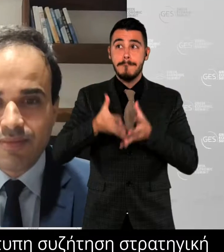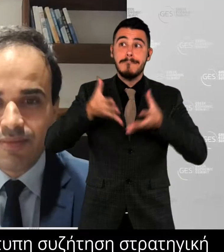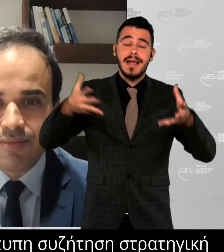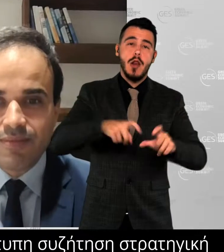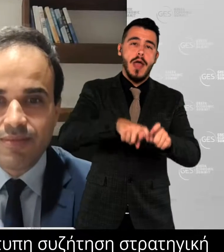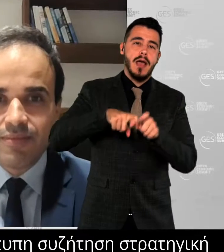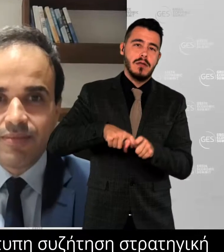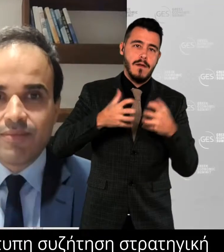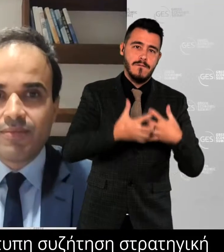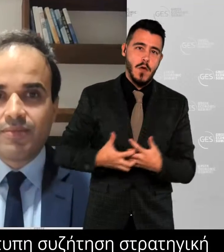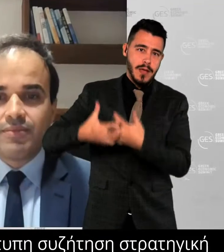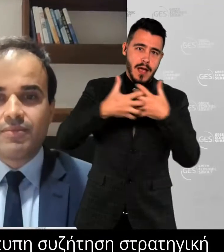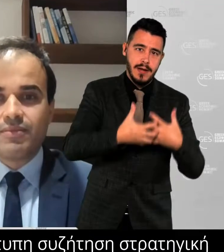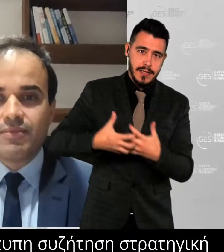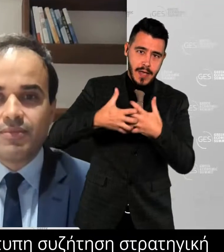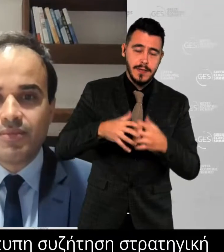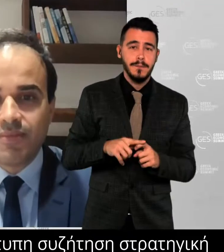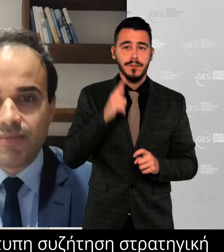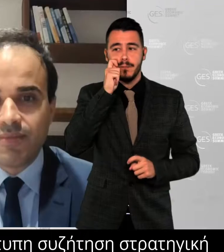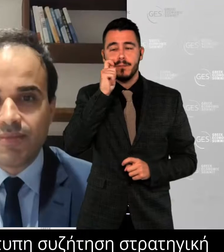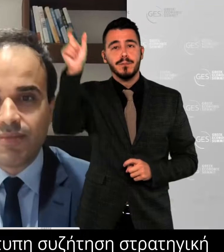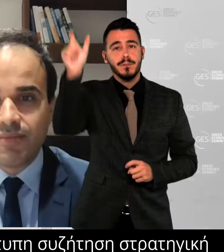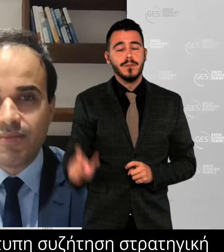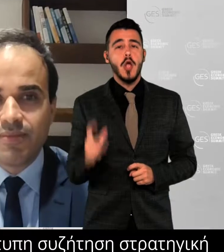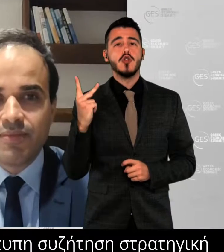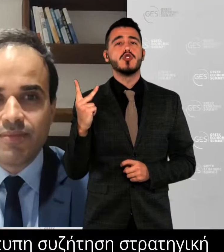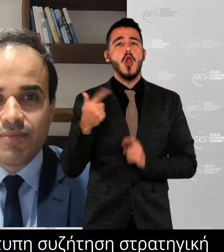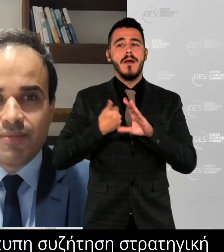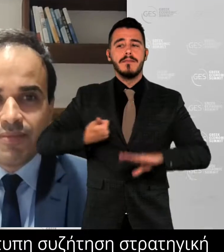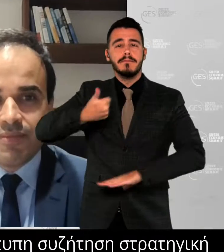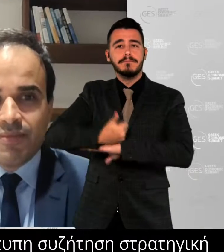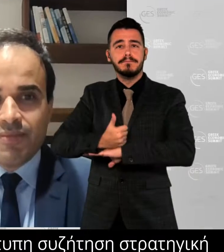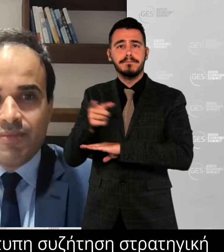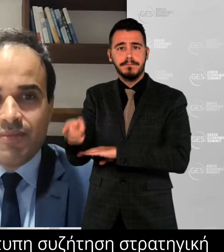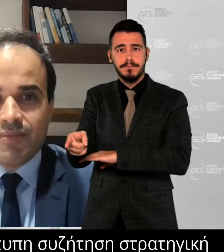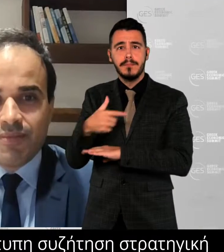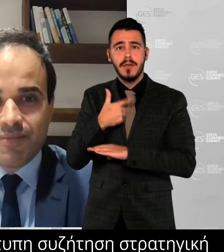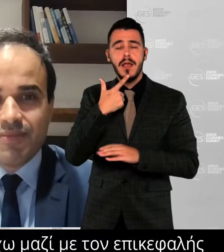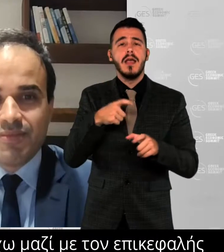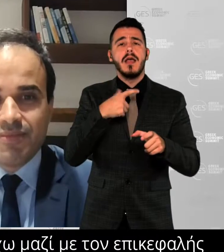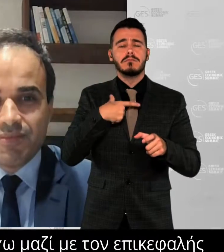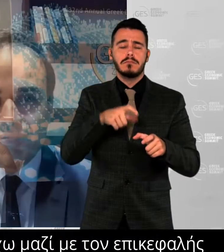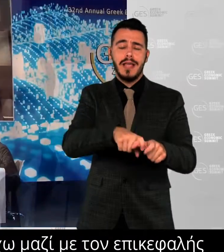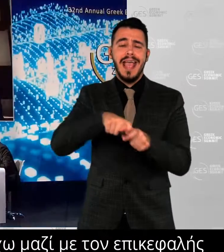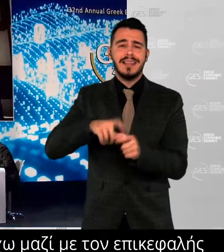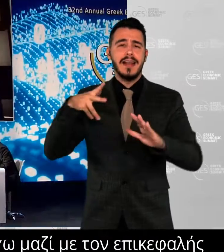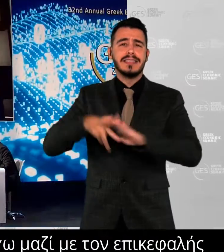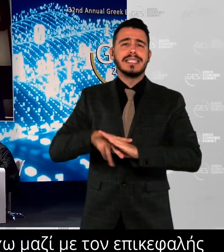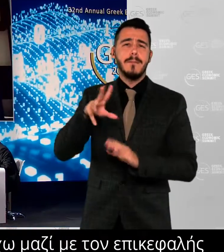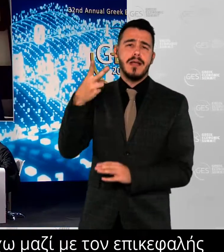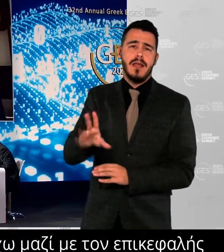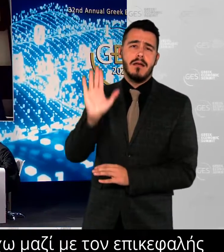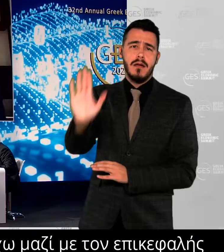Bank, Chair, Net Zero Banking Alliance, in conversation with Amine, Benayad, Managing Director and